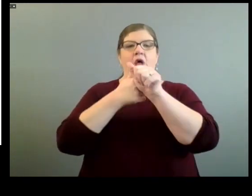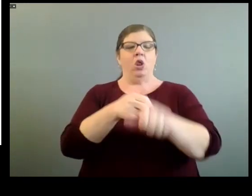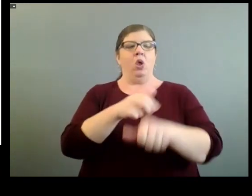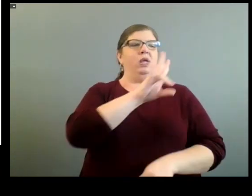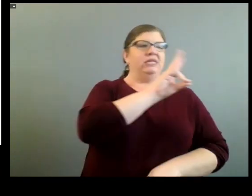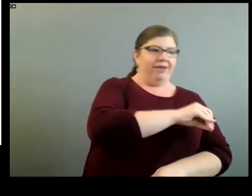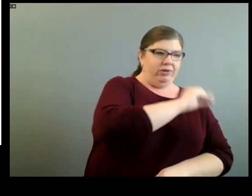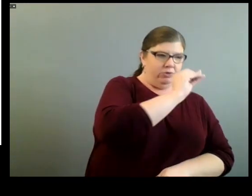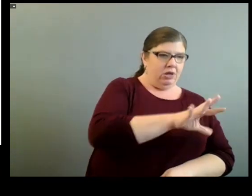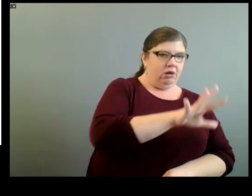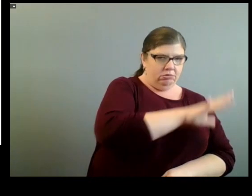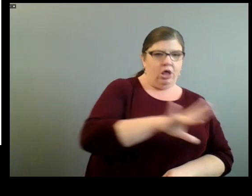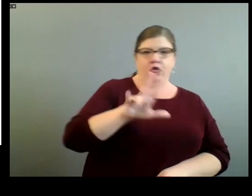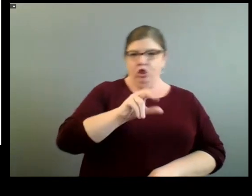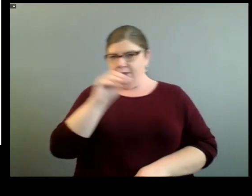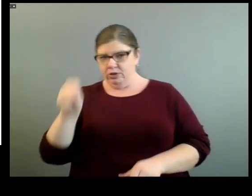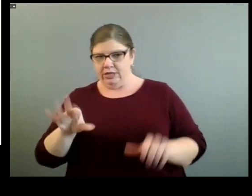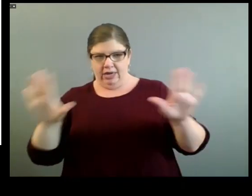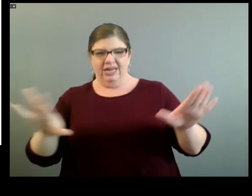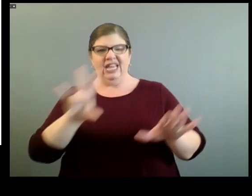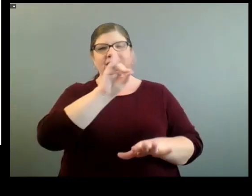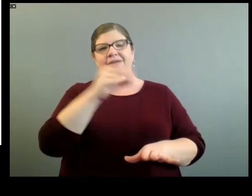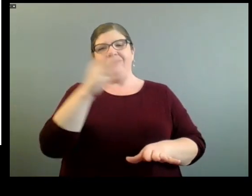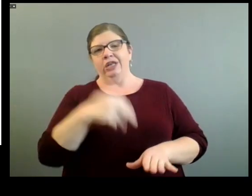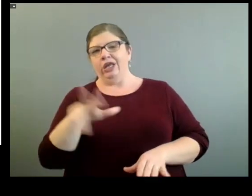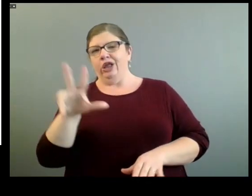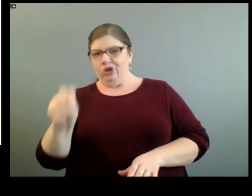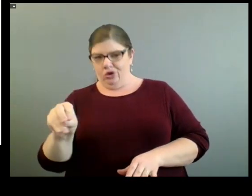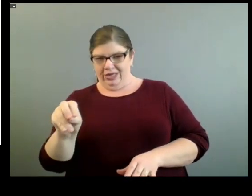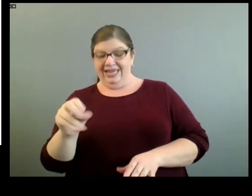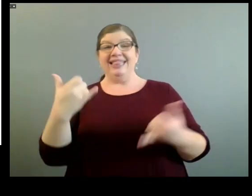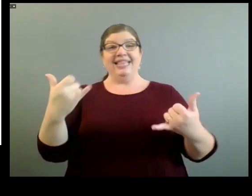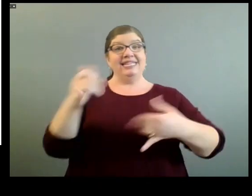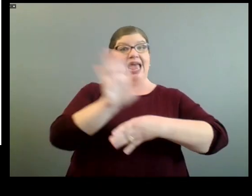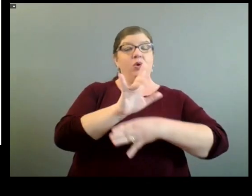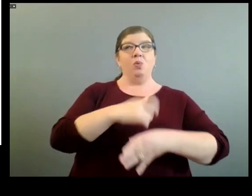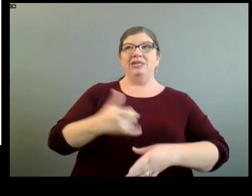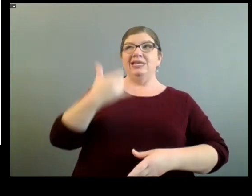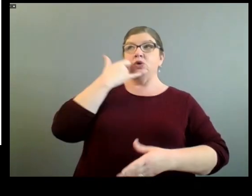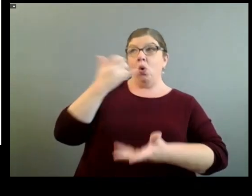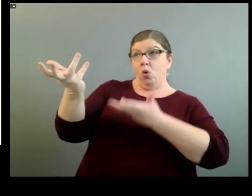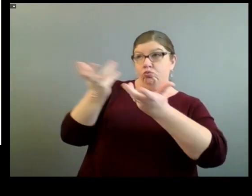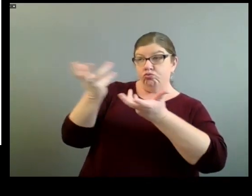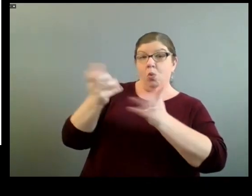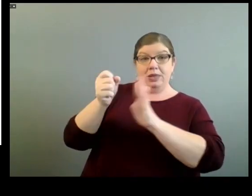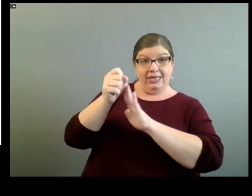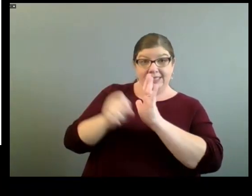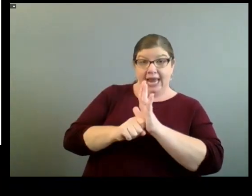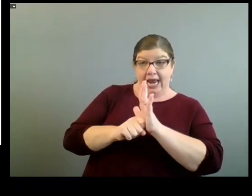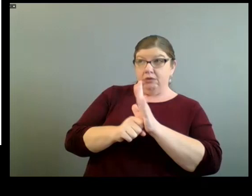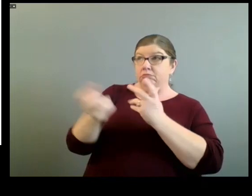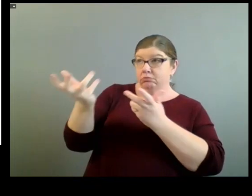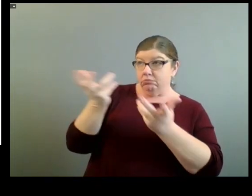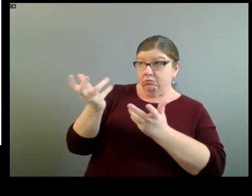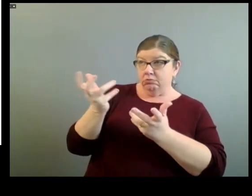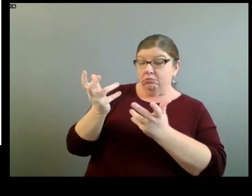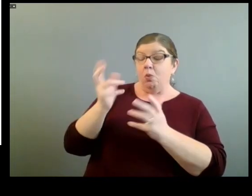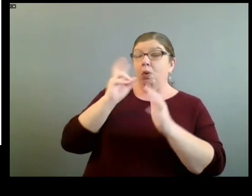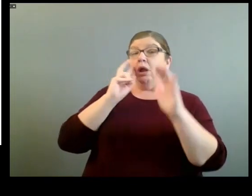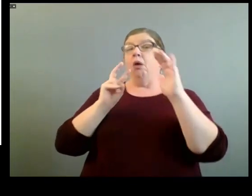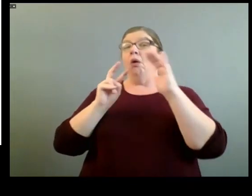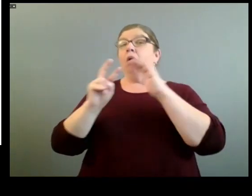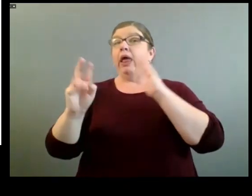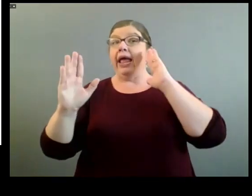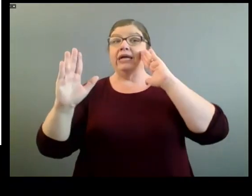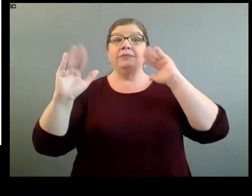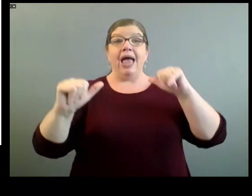And we were just on a call this afternoon with the state. We anticipate that